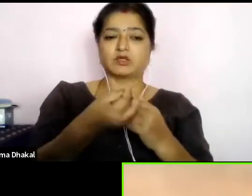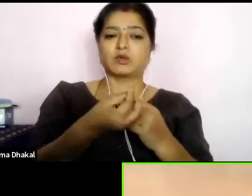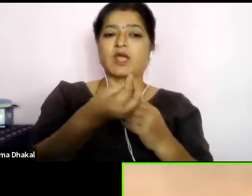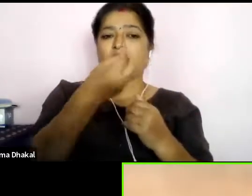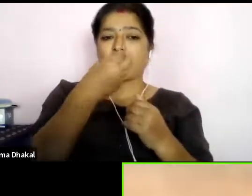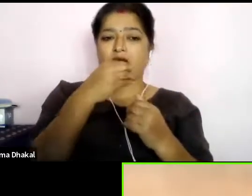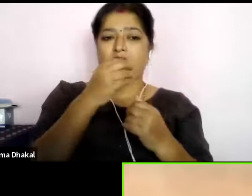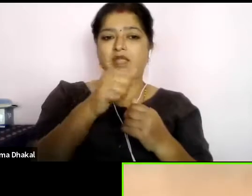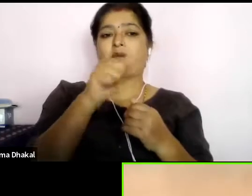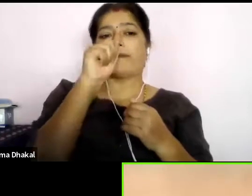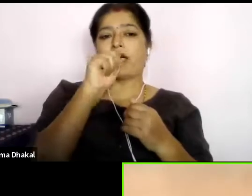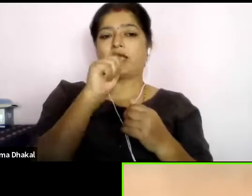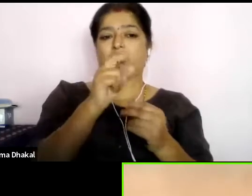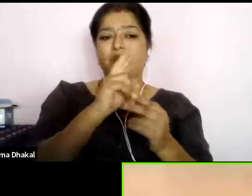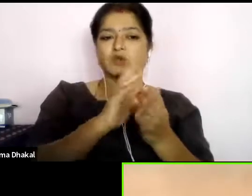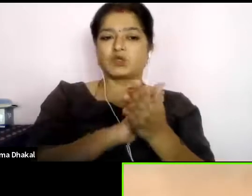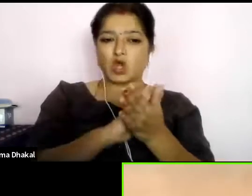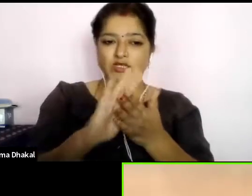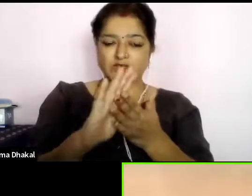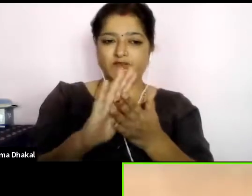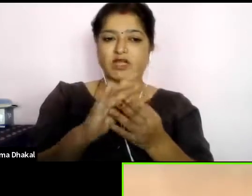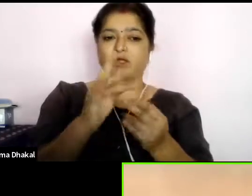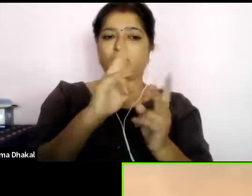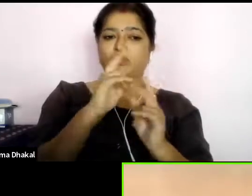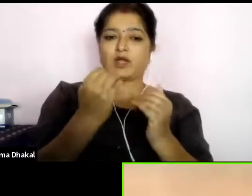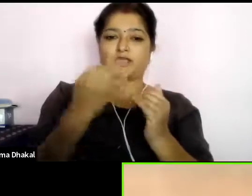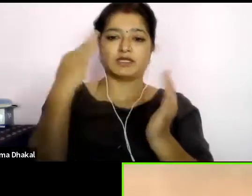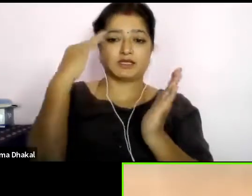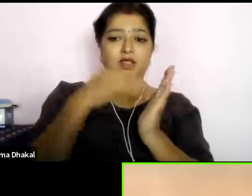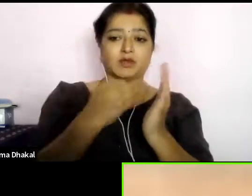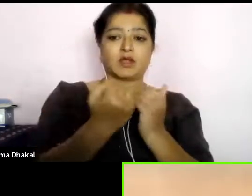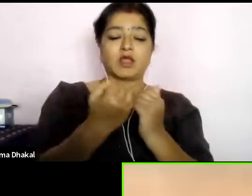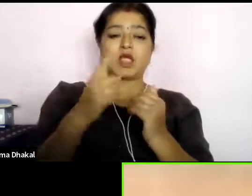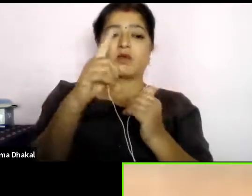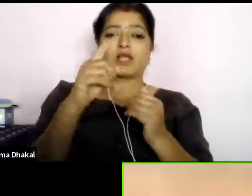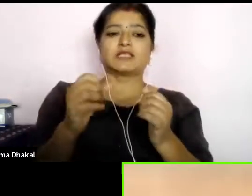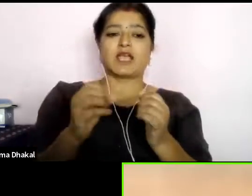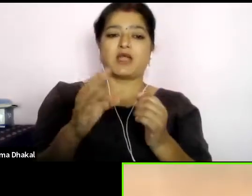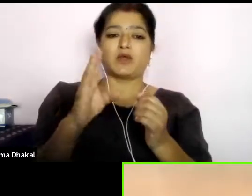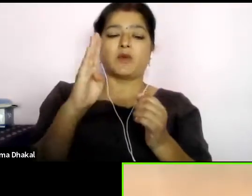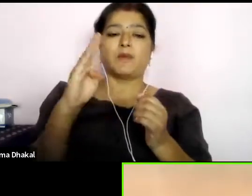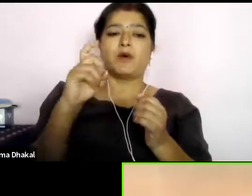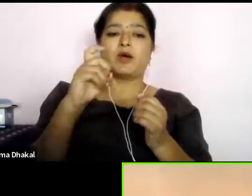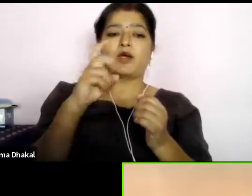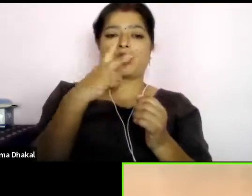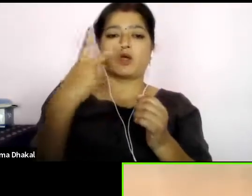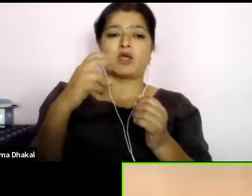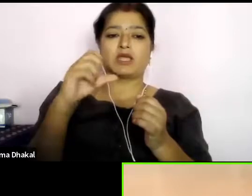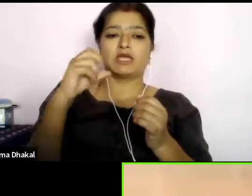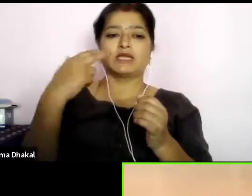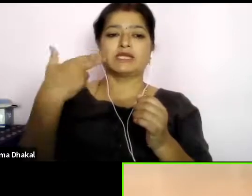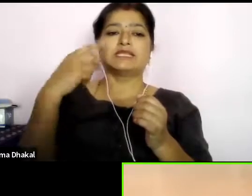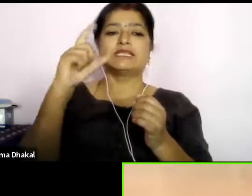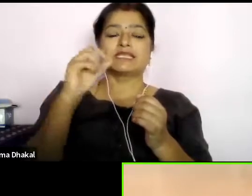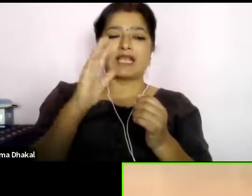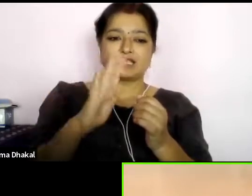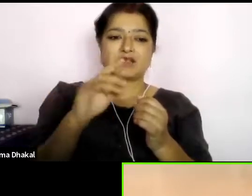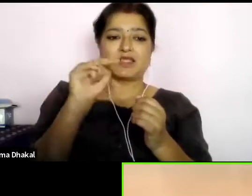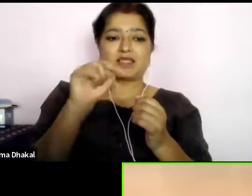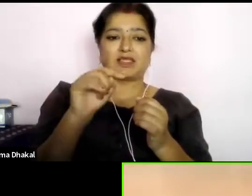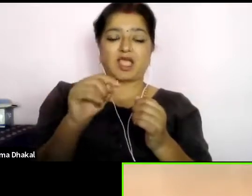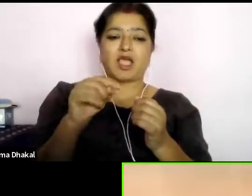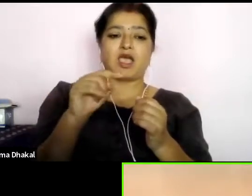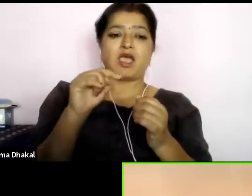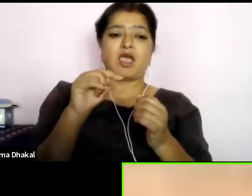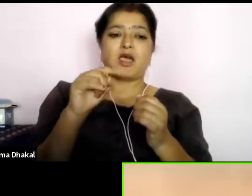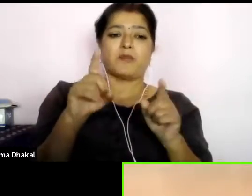a result, she is not able to have good and nutritious food and enough water for her health. Her mother used to make liquor